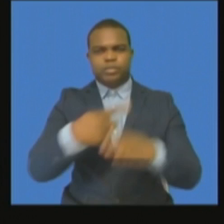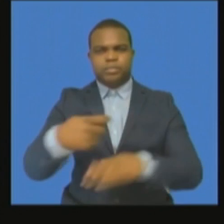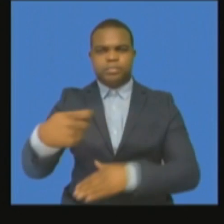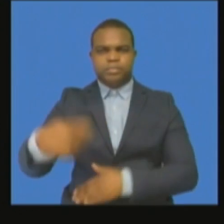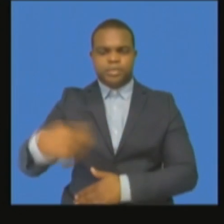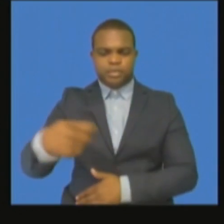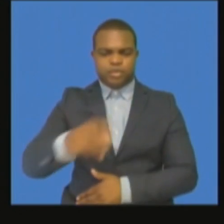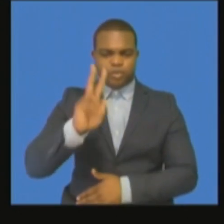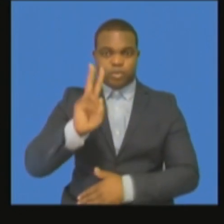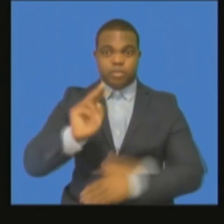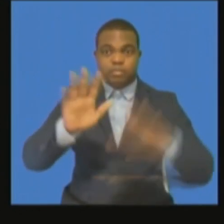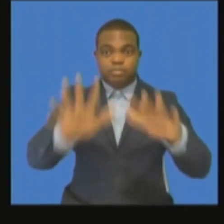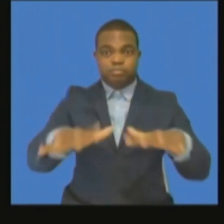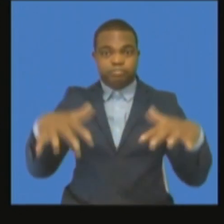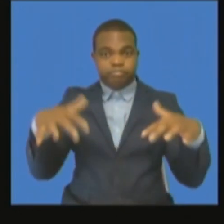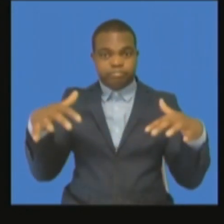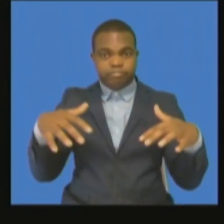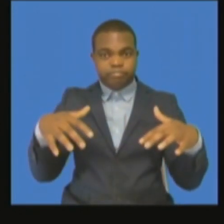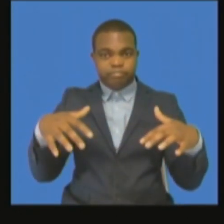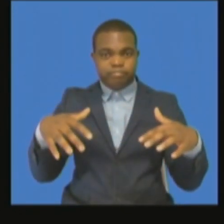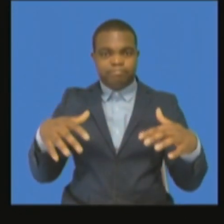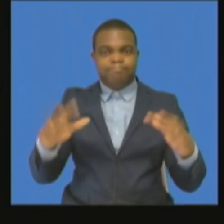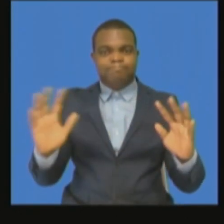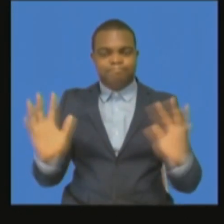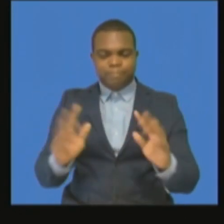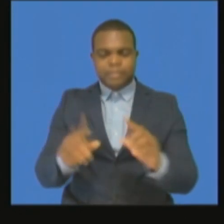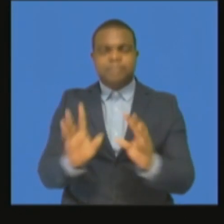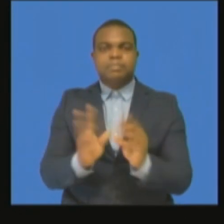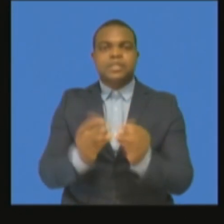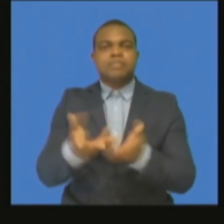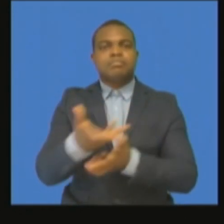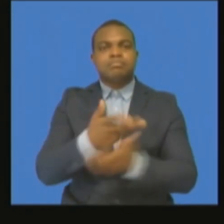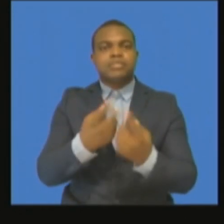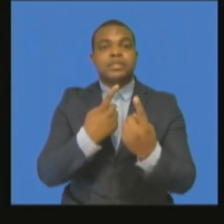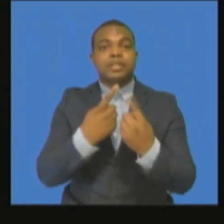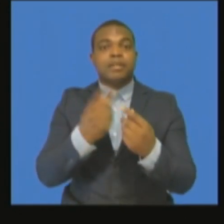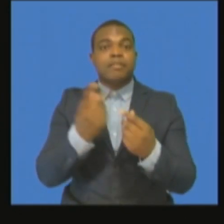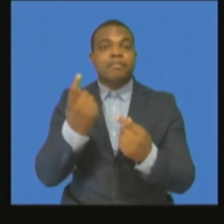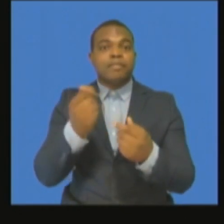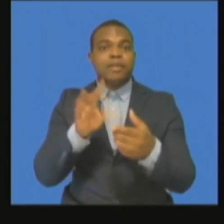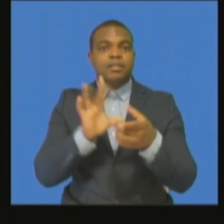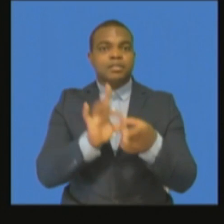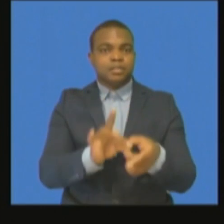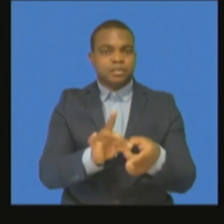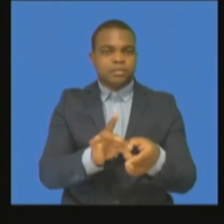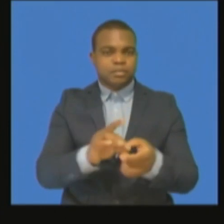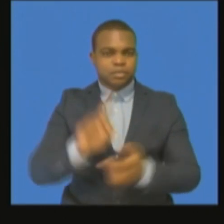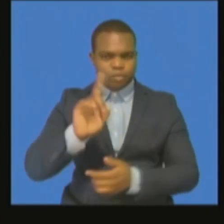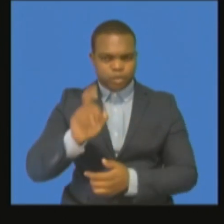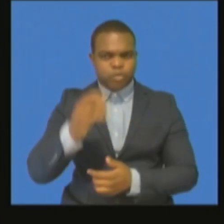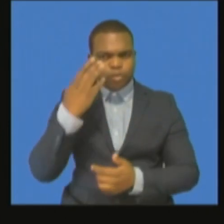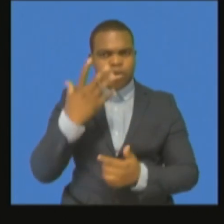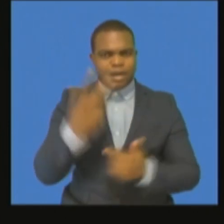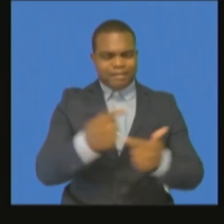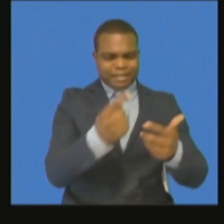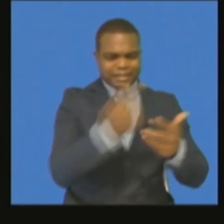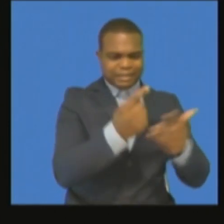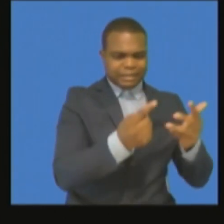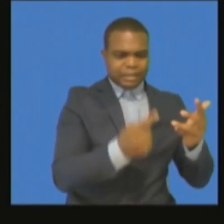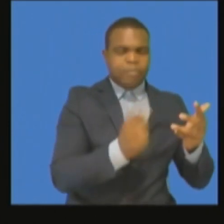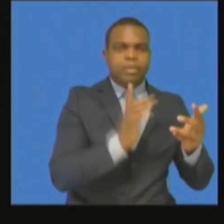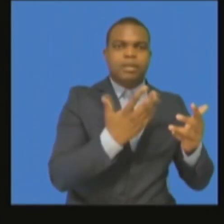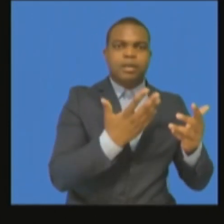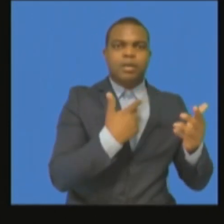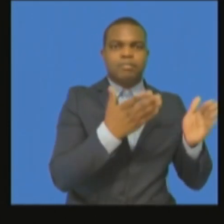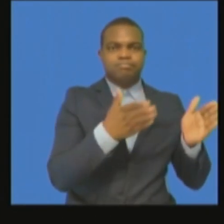I say this because of the reality that there are other pressing items on the global agenda, such as the continuing recovery from the